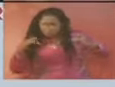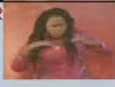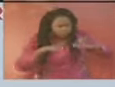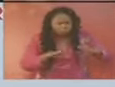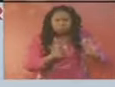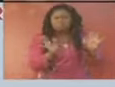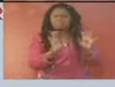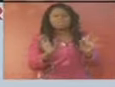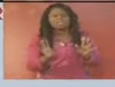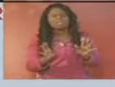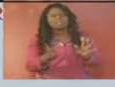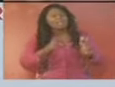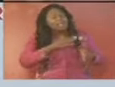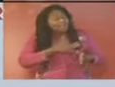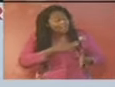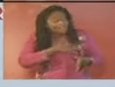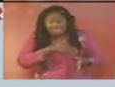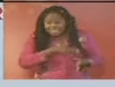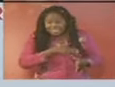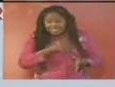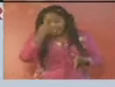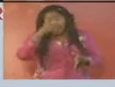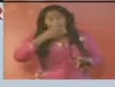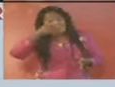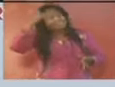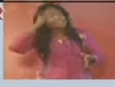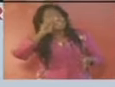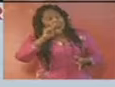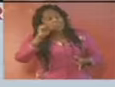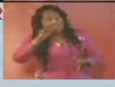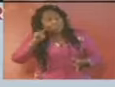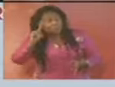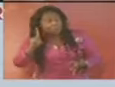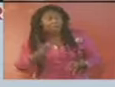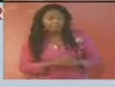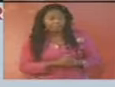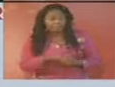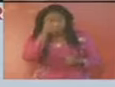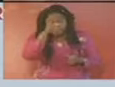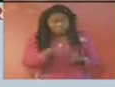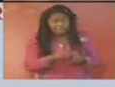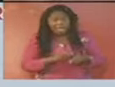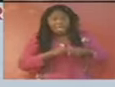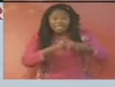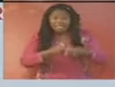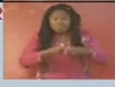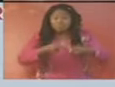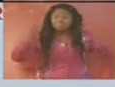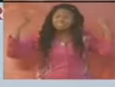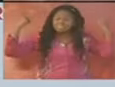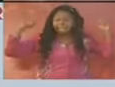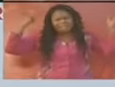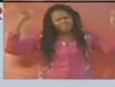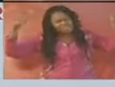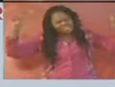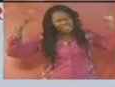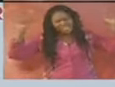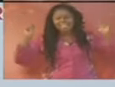Hindu community. They celebrated Diwali, from all accounts, safely and